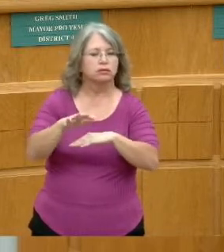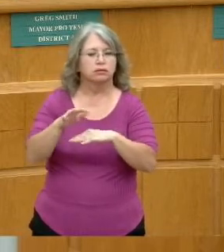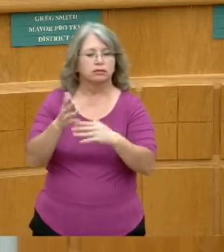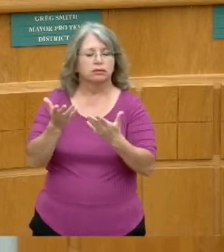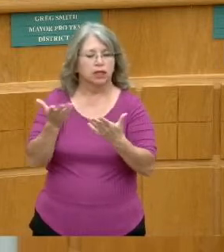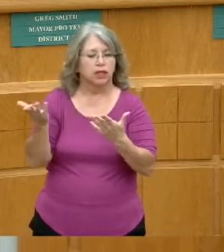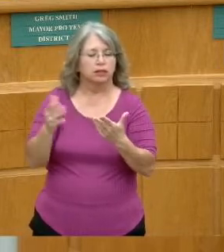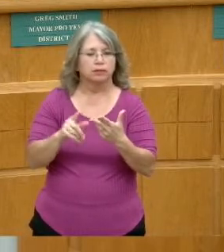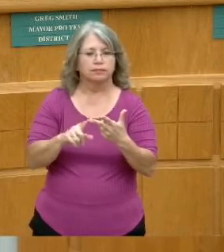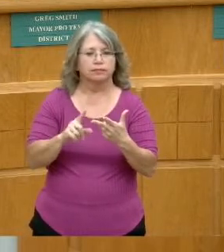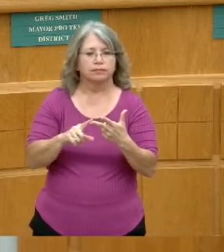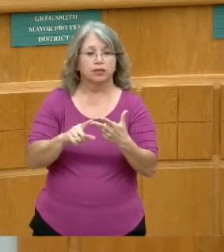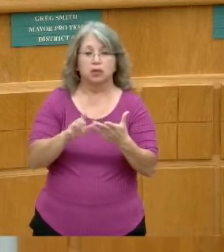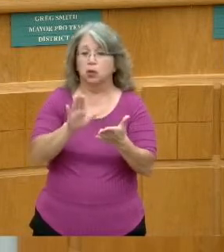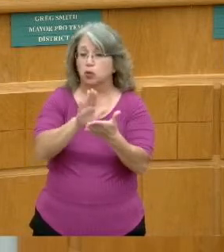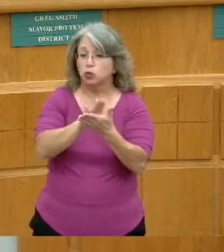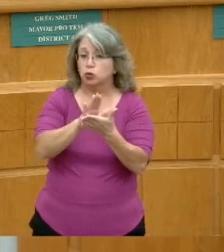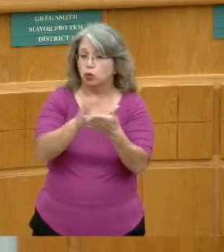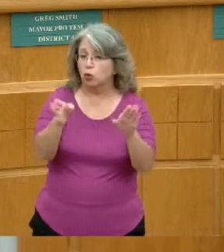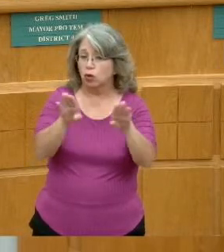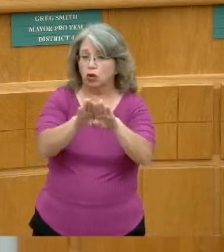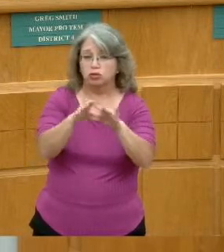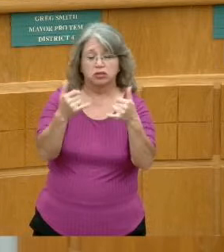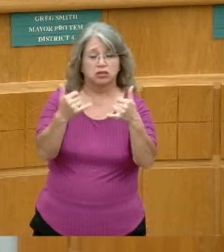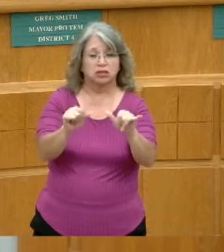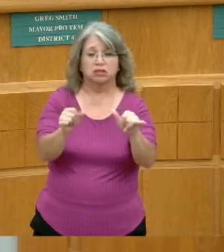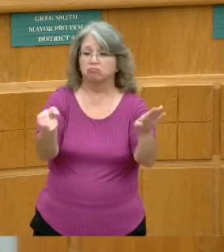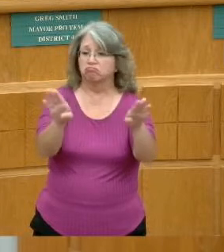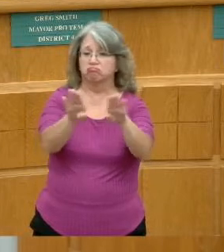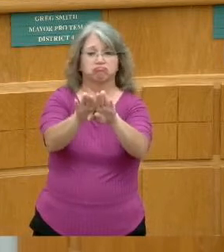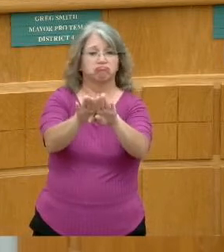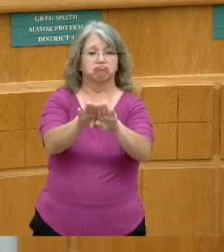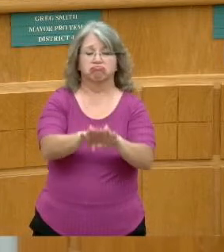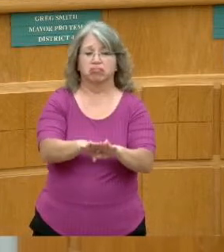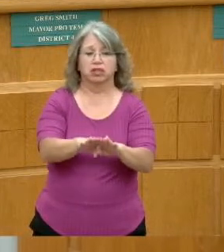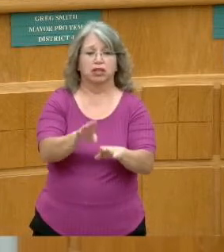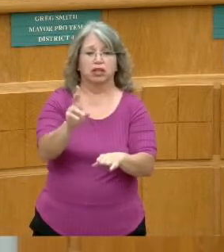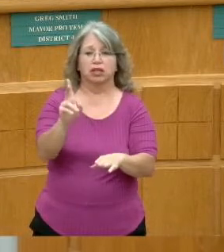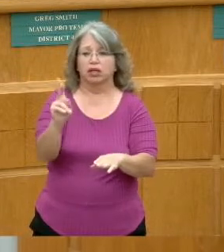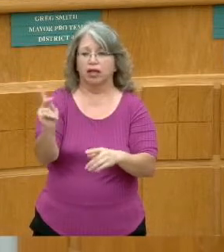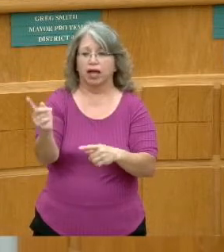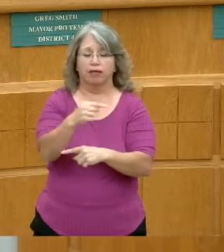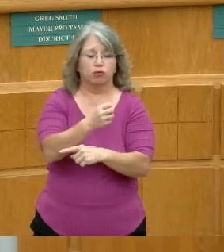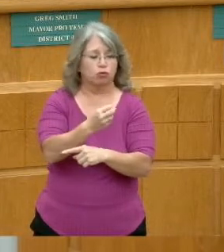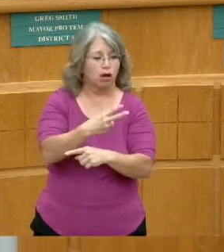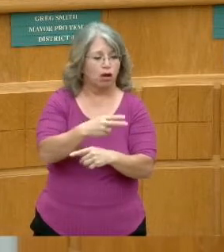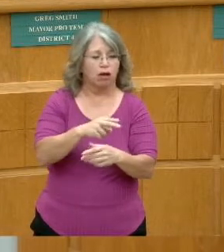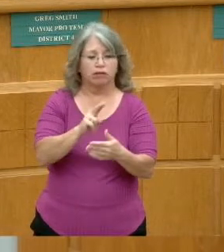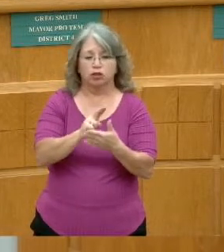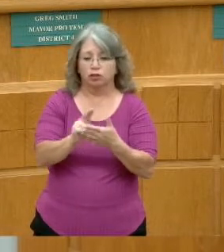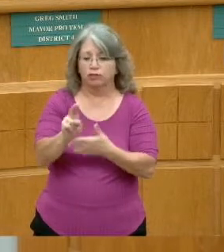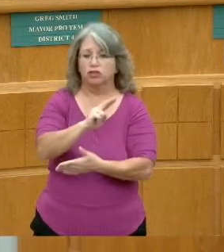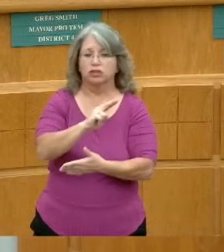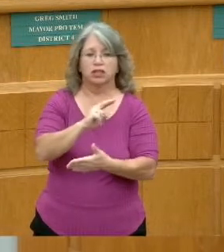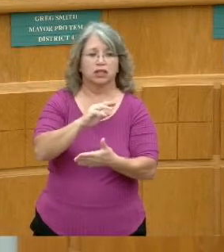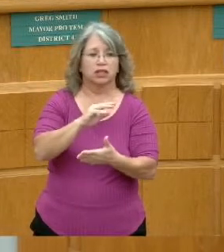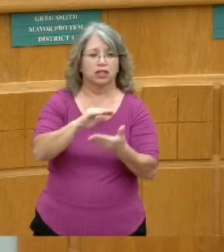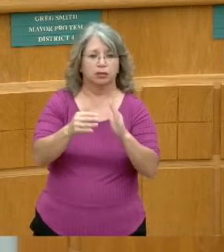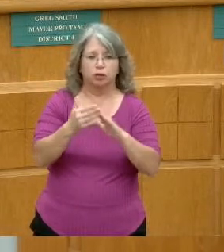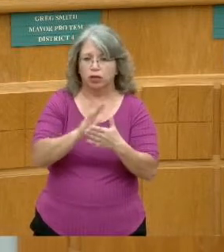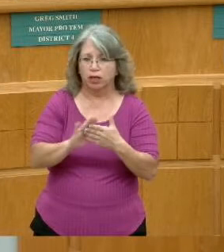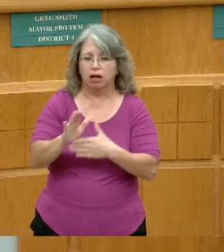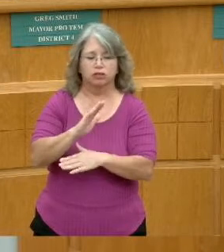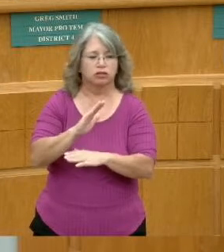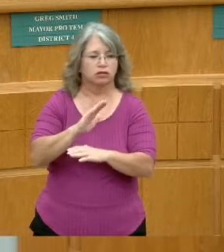School closures are something that are still in place, and this is K through 12, universities, community colleges right